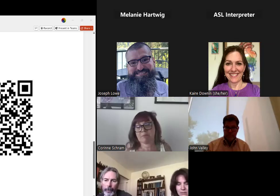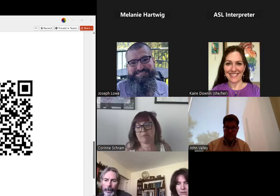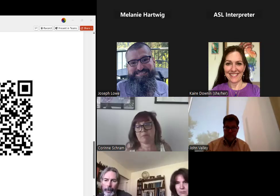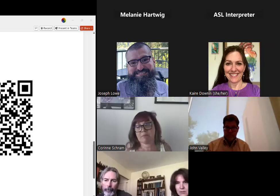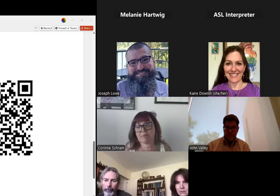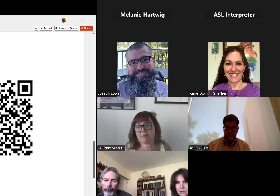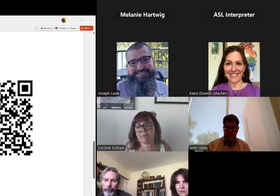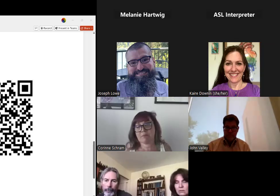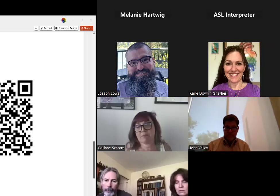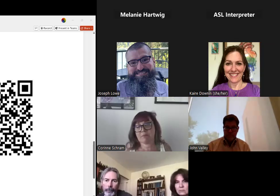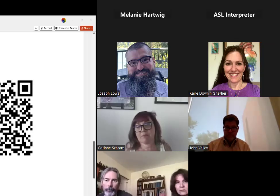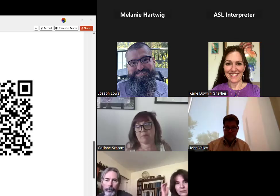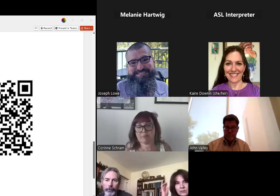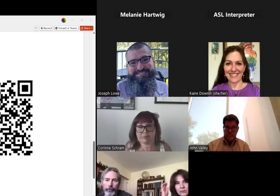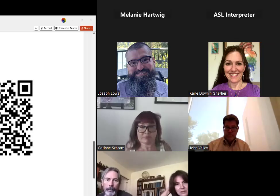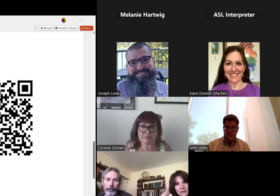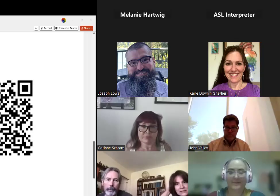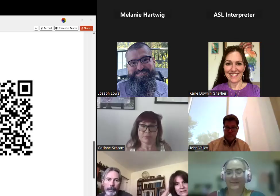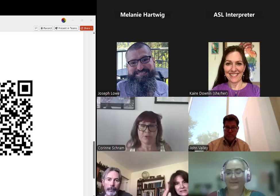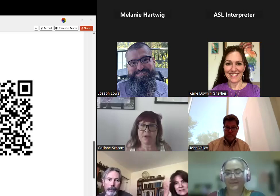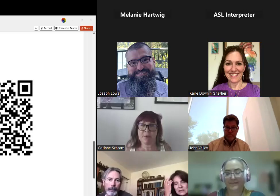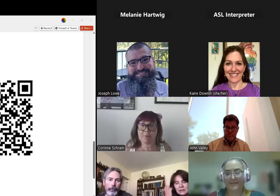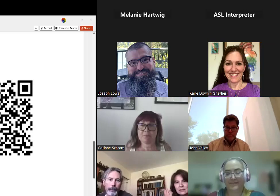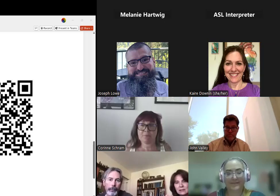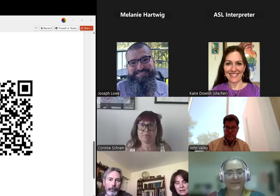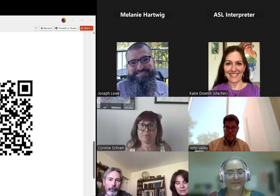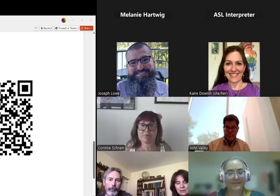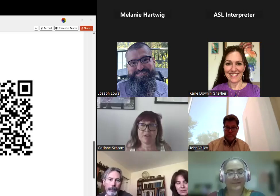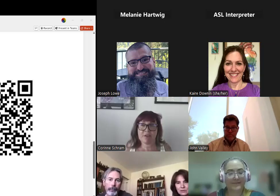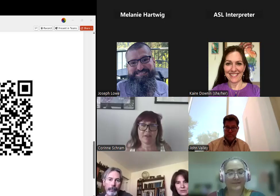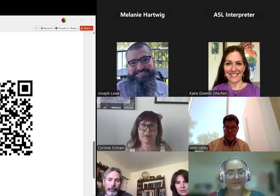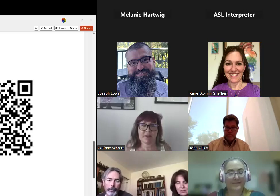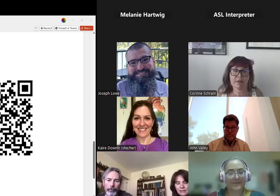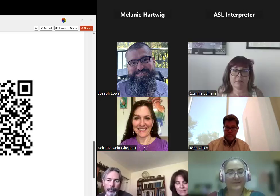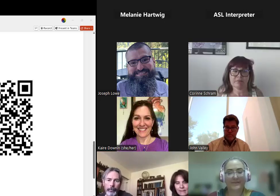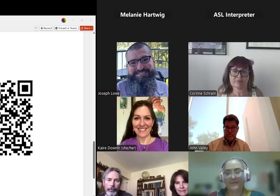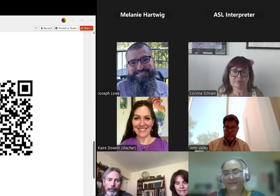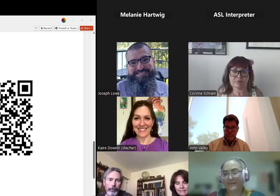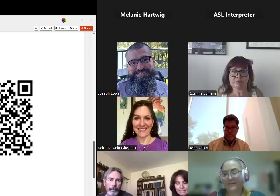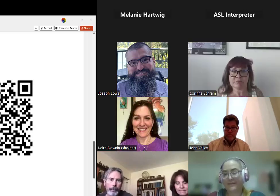Wake up. Mouse click.